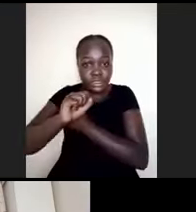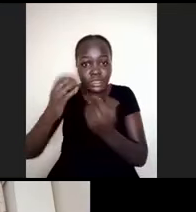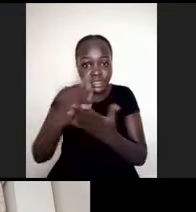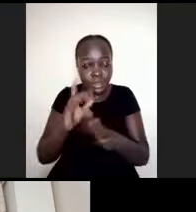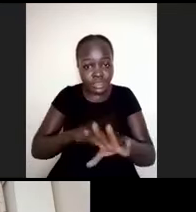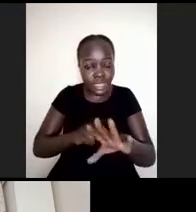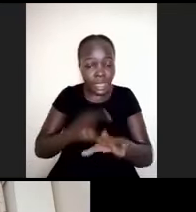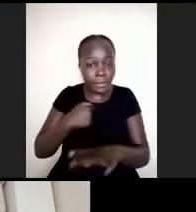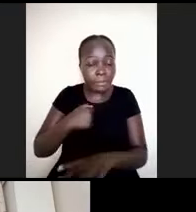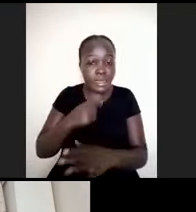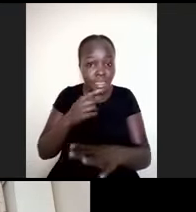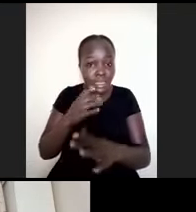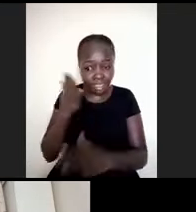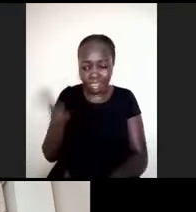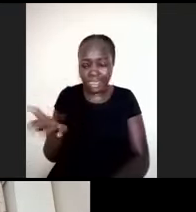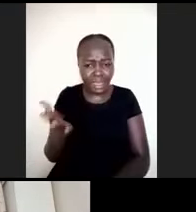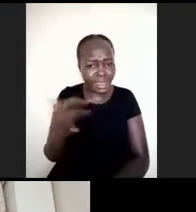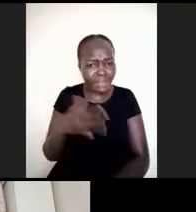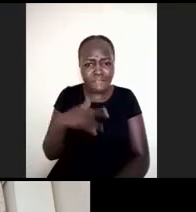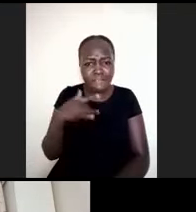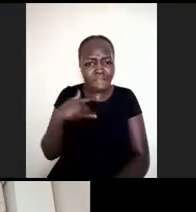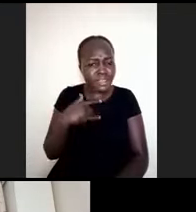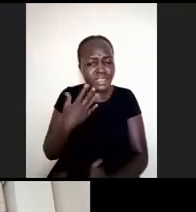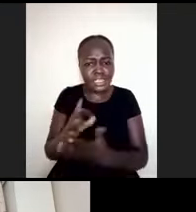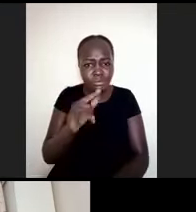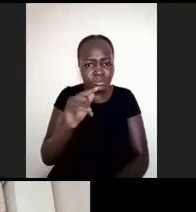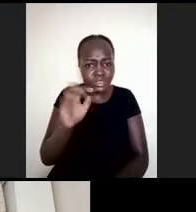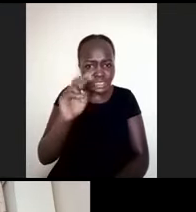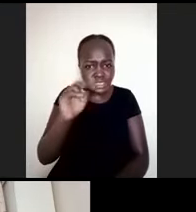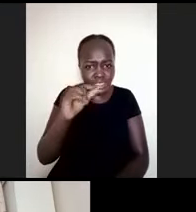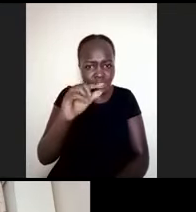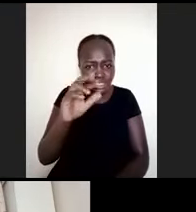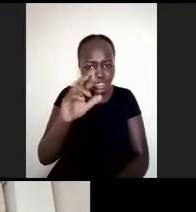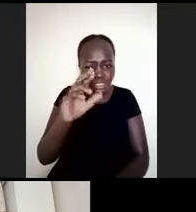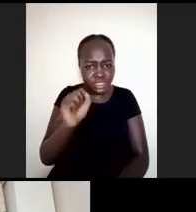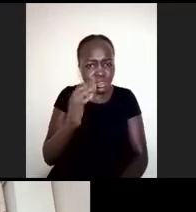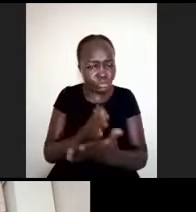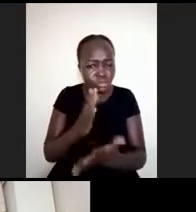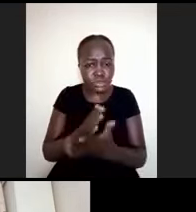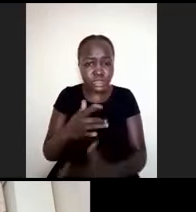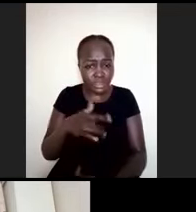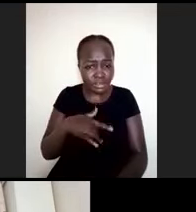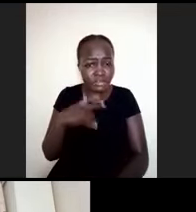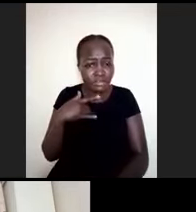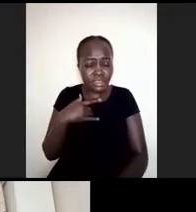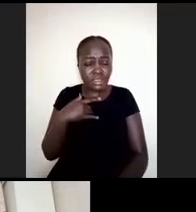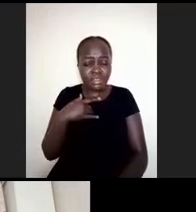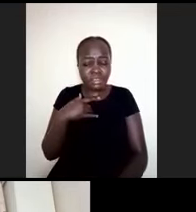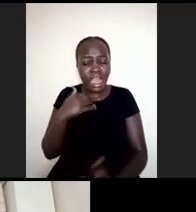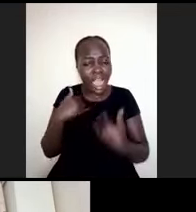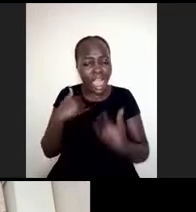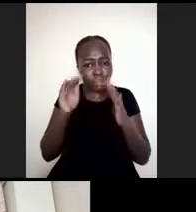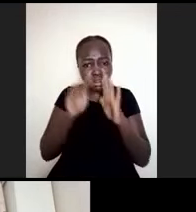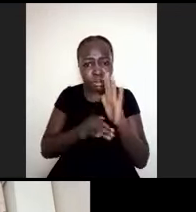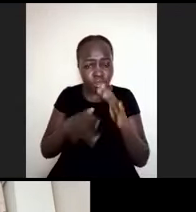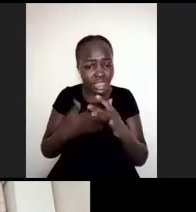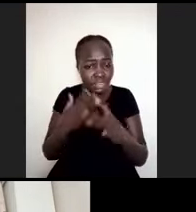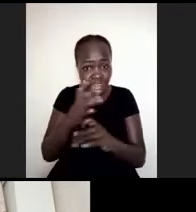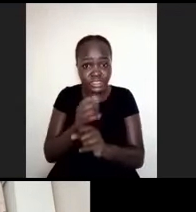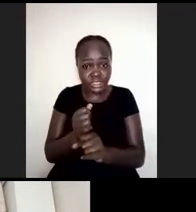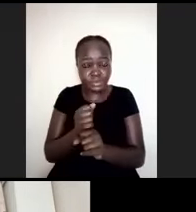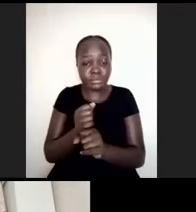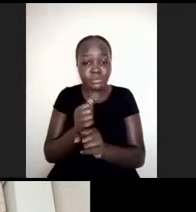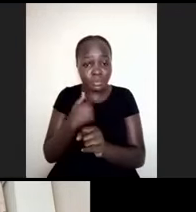I feel like some teenagers really feel a low self-esteem. I just want you to know